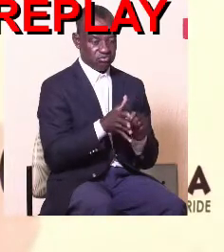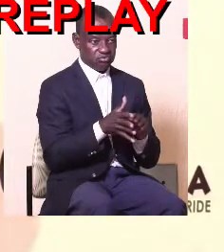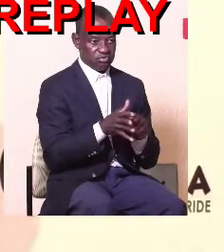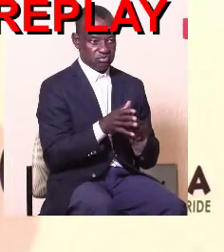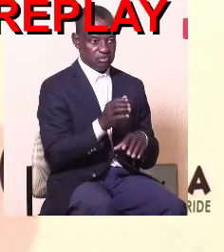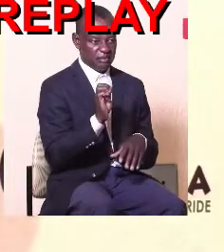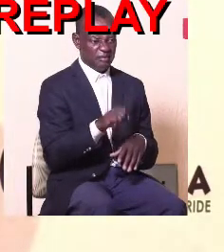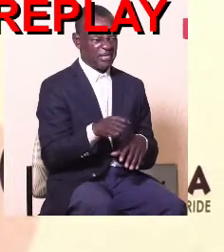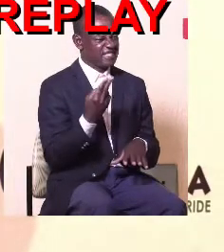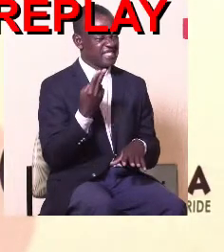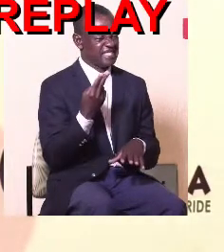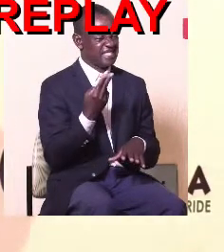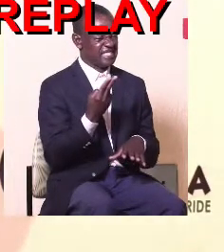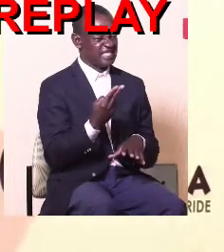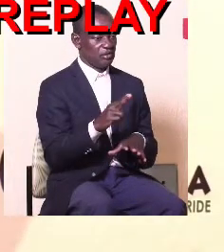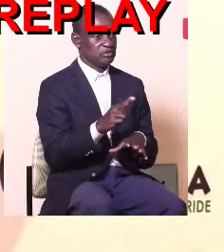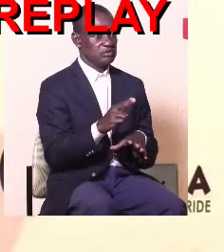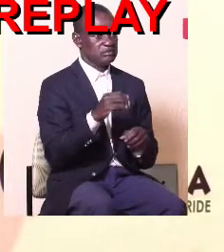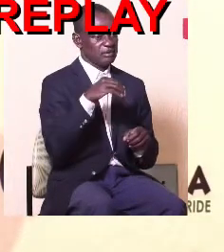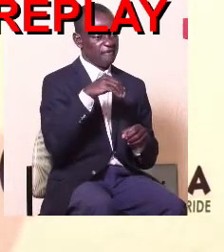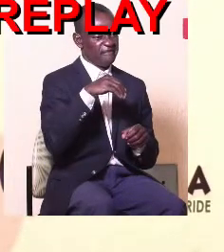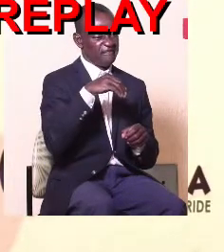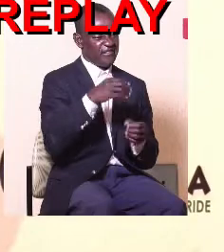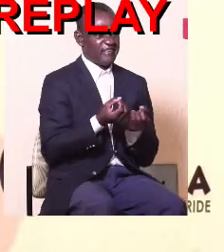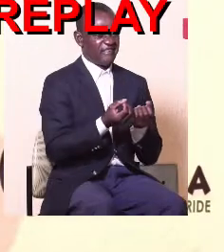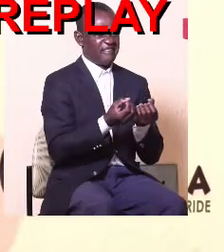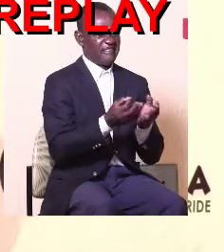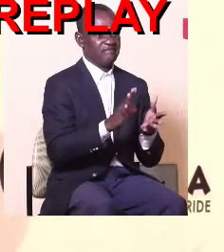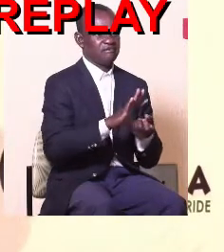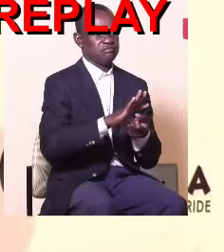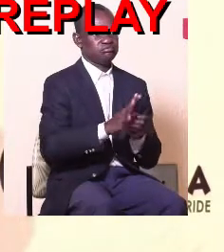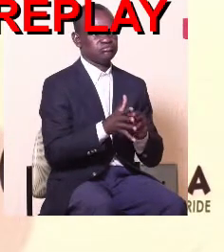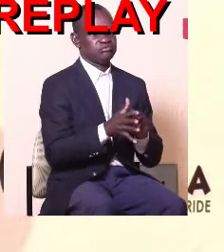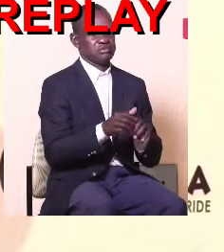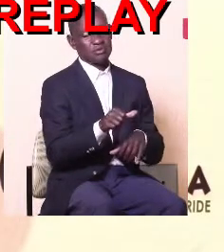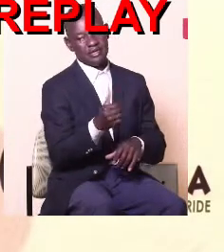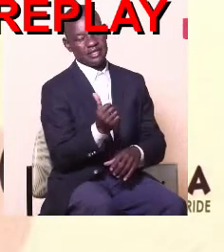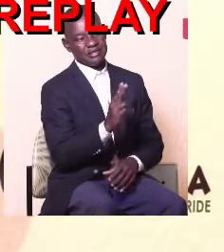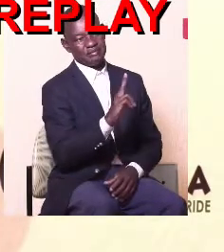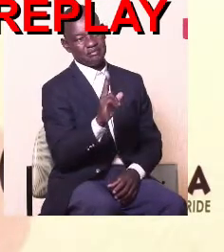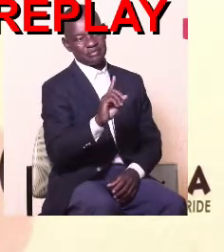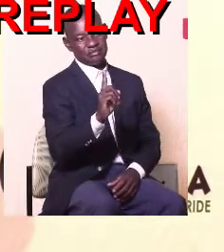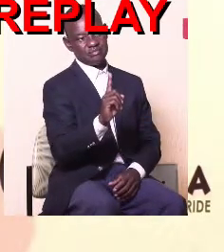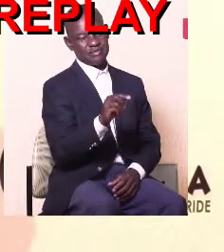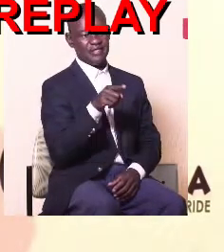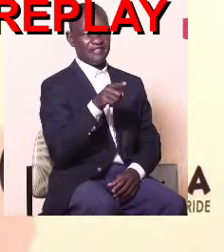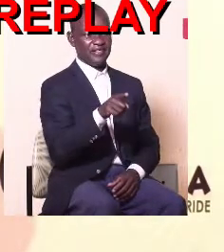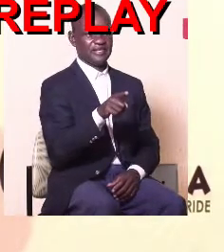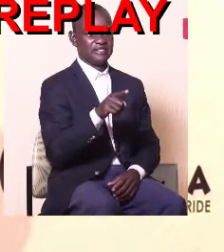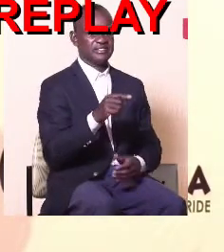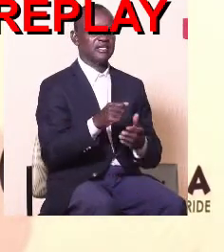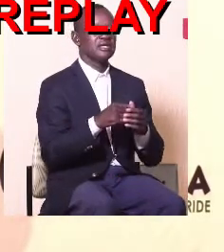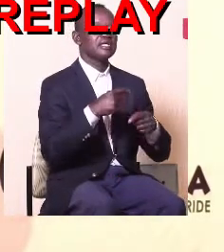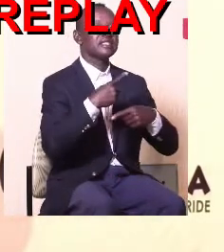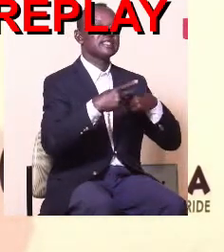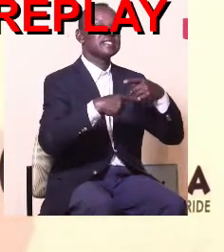about to defeat the outbreak. So those are the indicators we look from